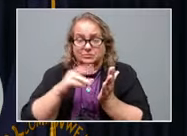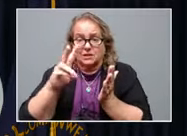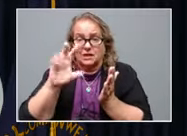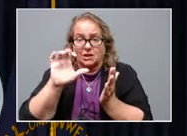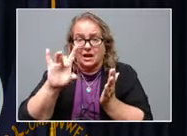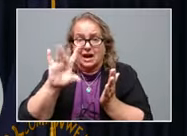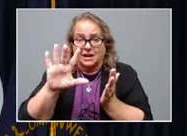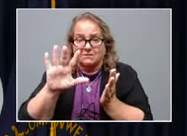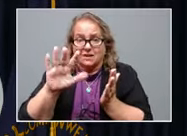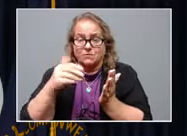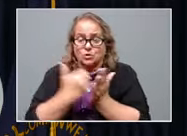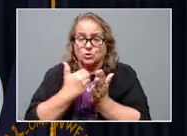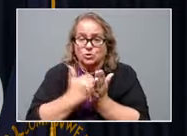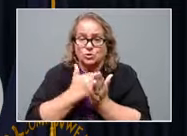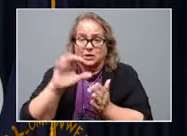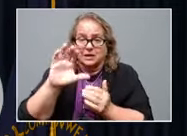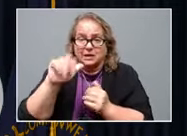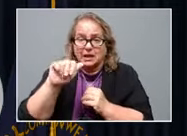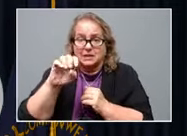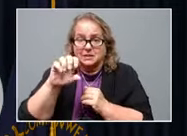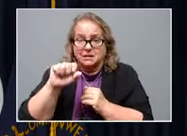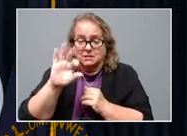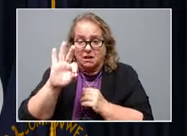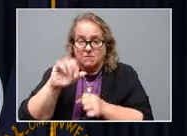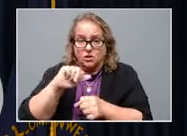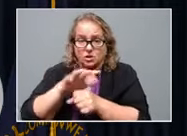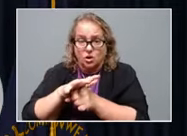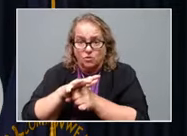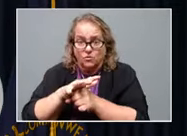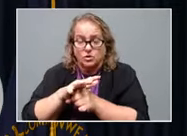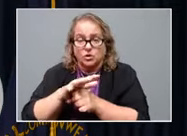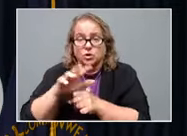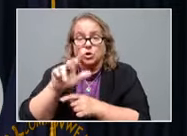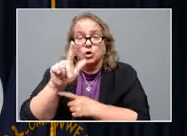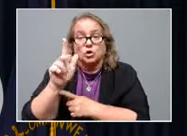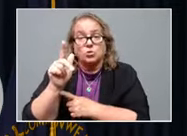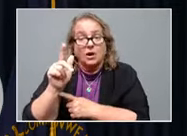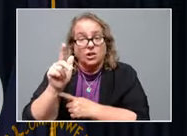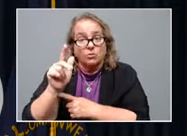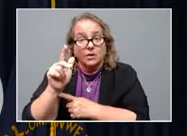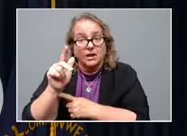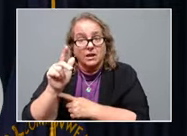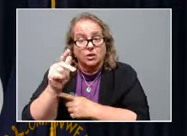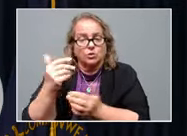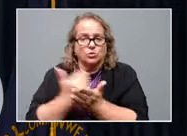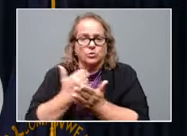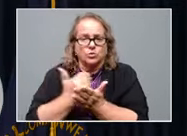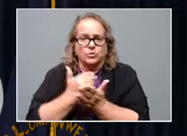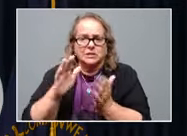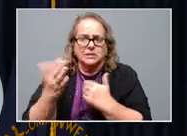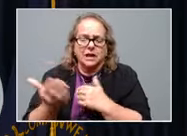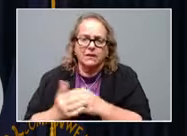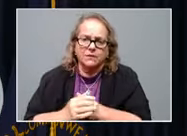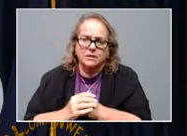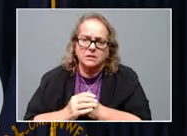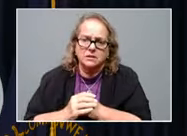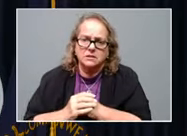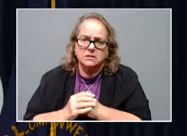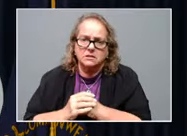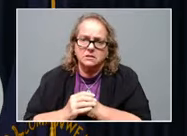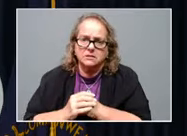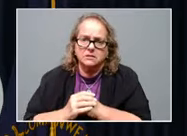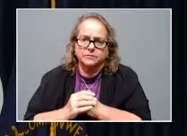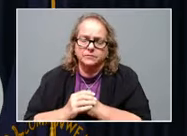2,685 new cases of COVID-19, 23 new deaths. And we're